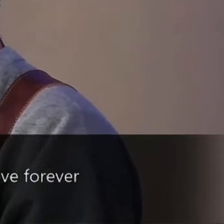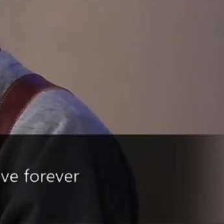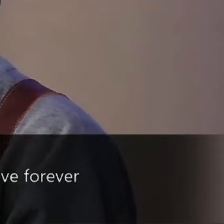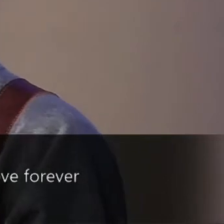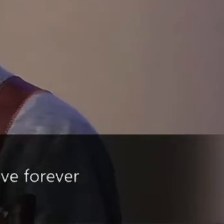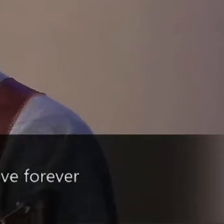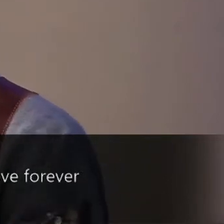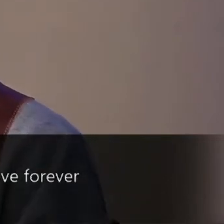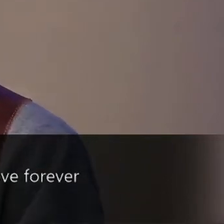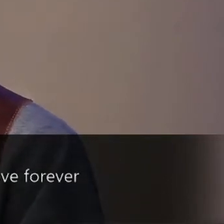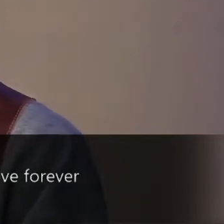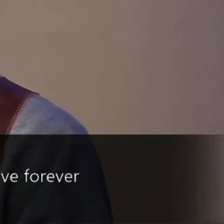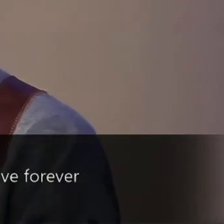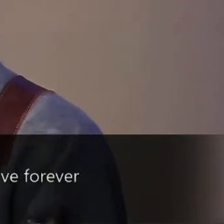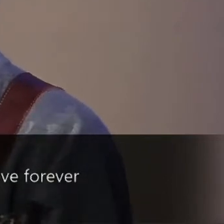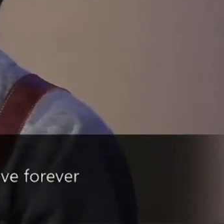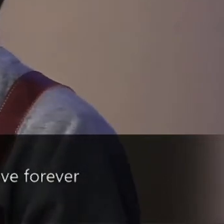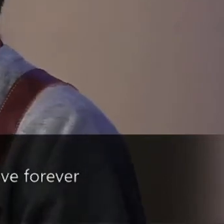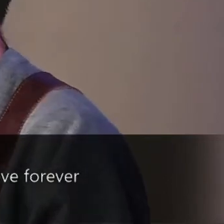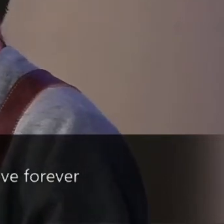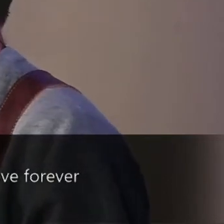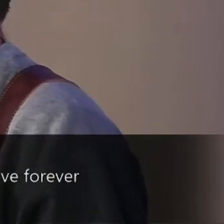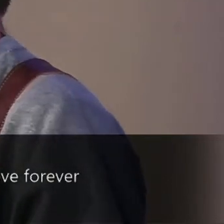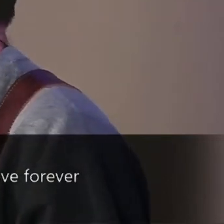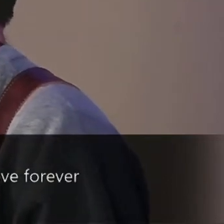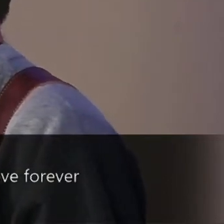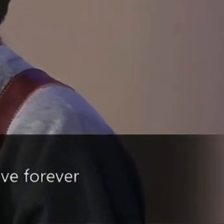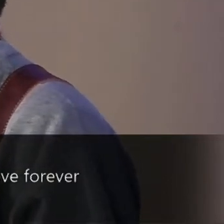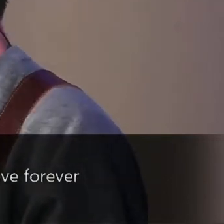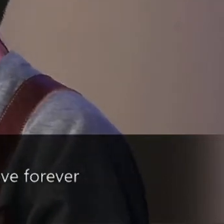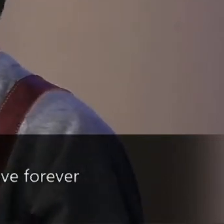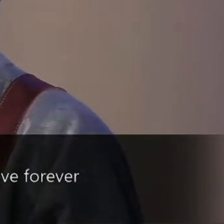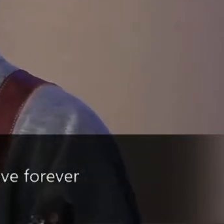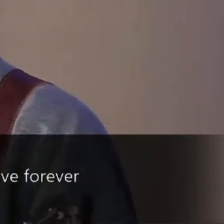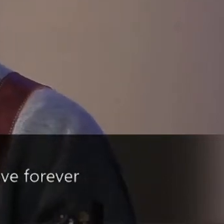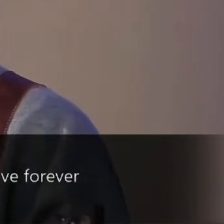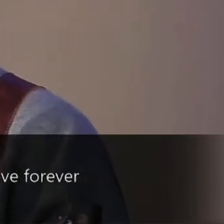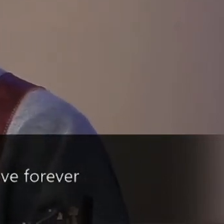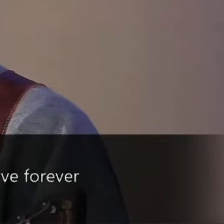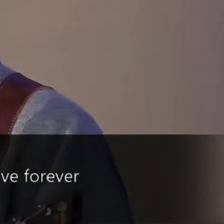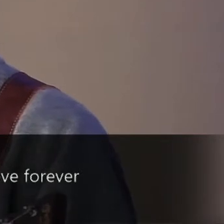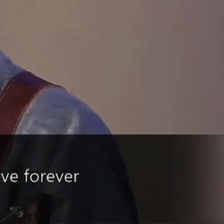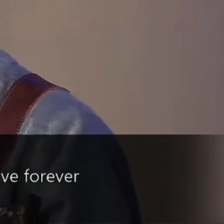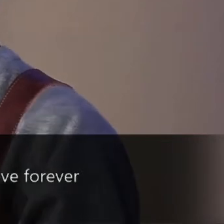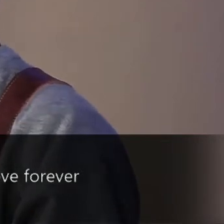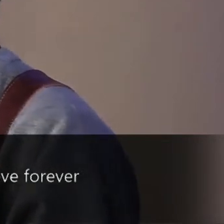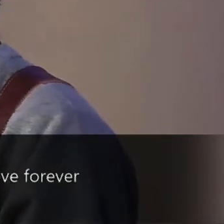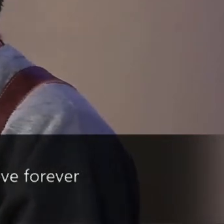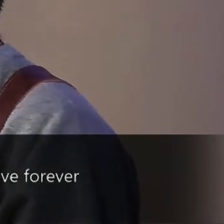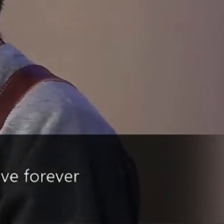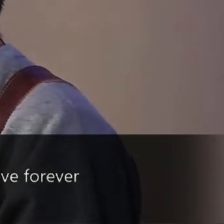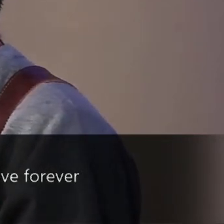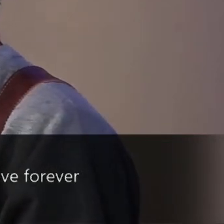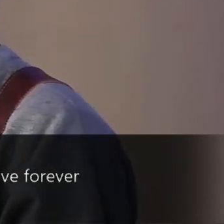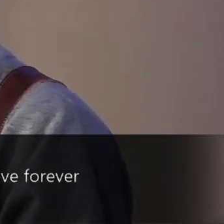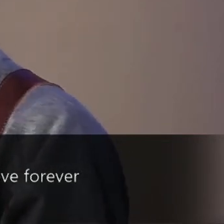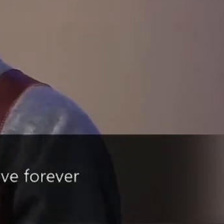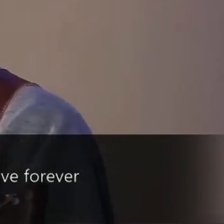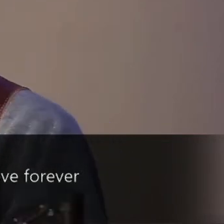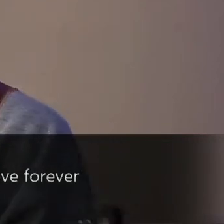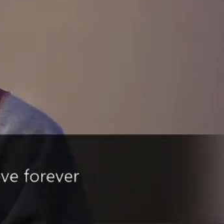love forever. I could sing of your love